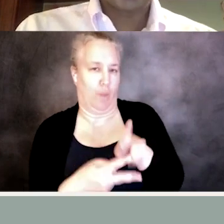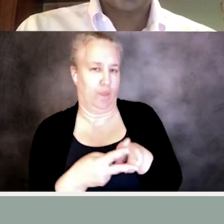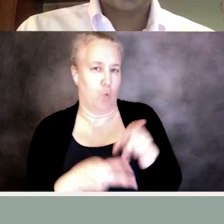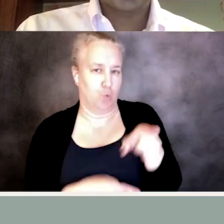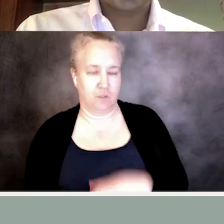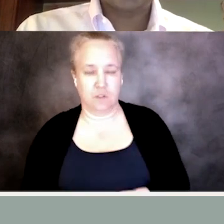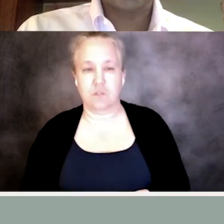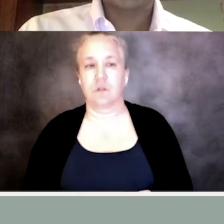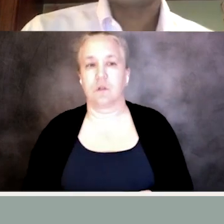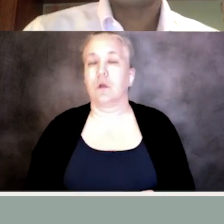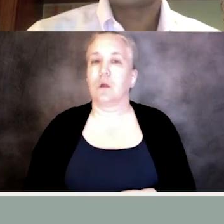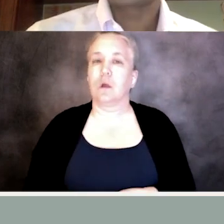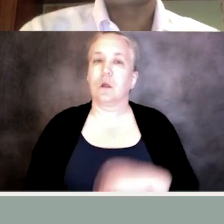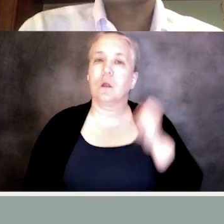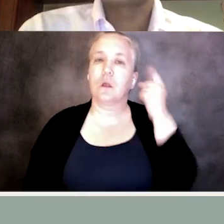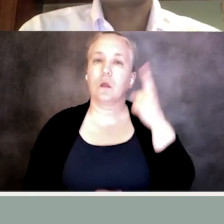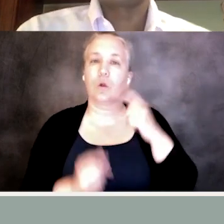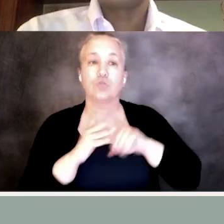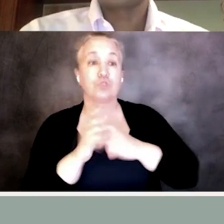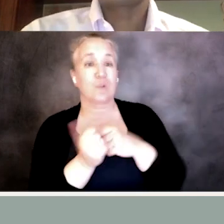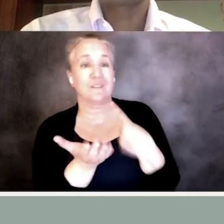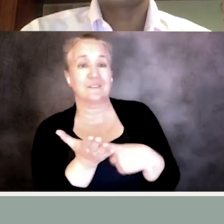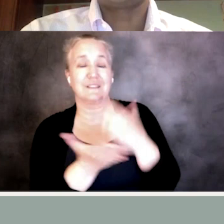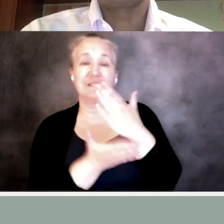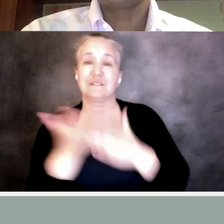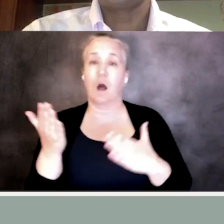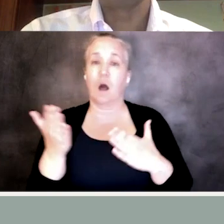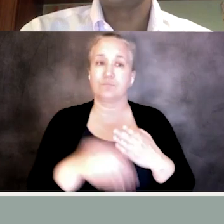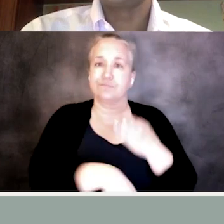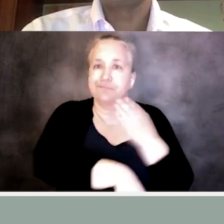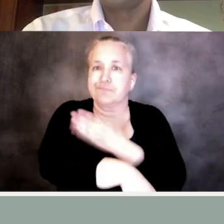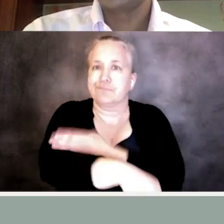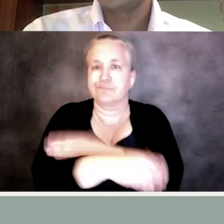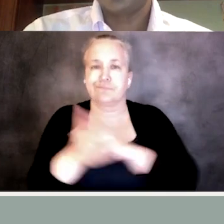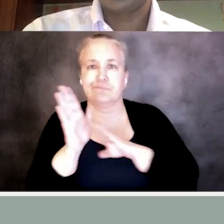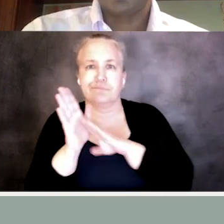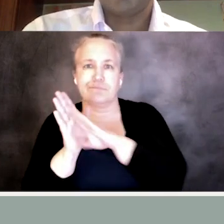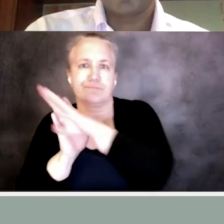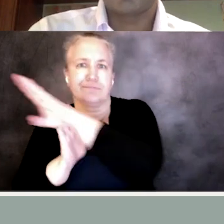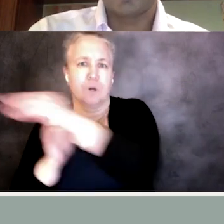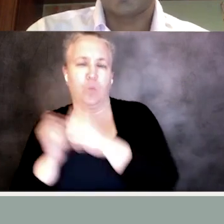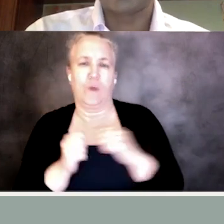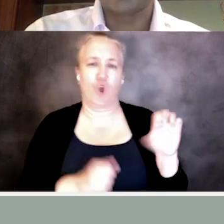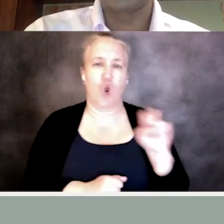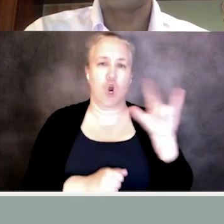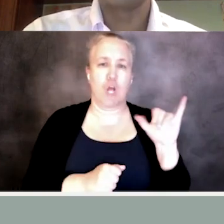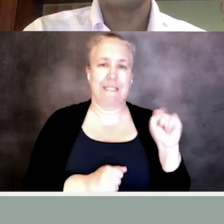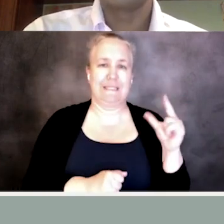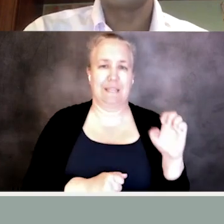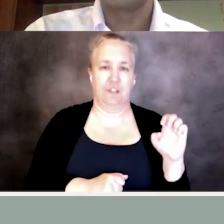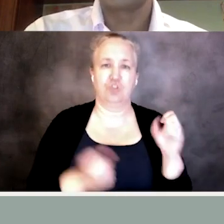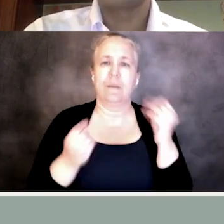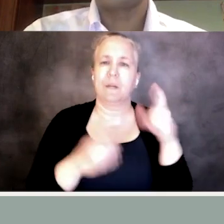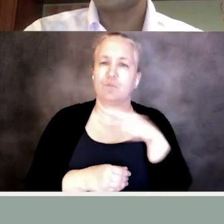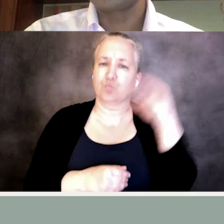So we will start off by discussing some of the advances in the early stage setting. So as many of you know,